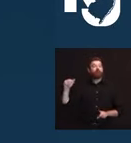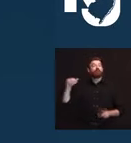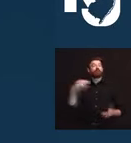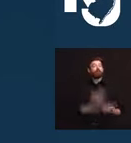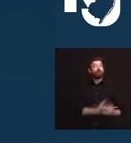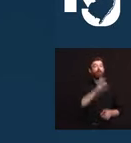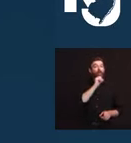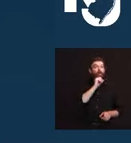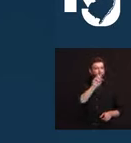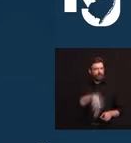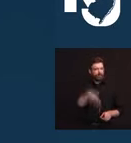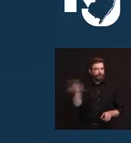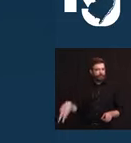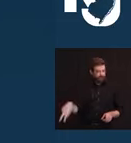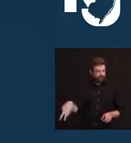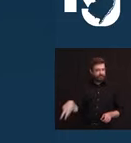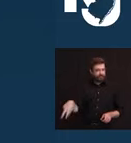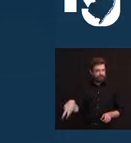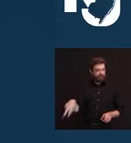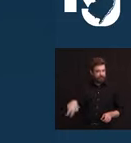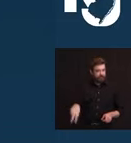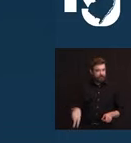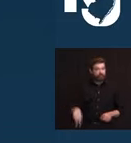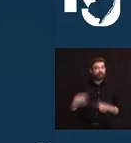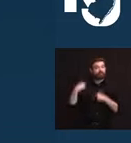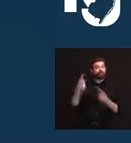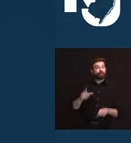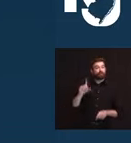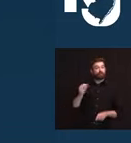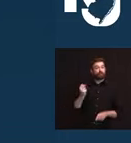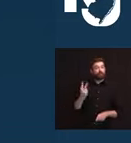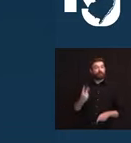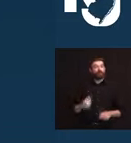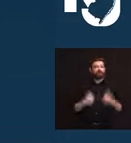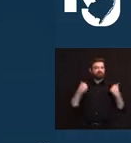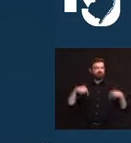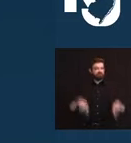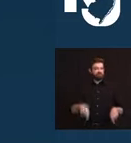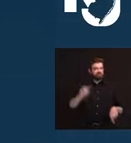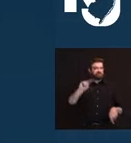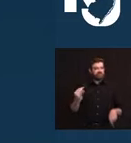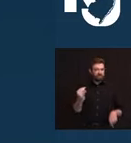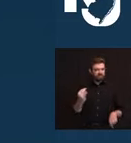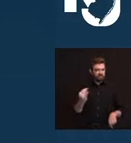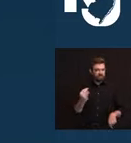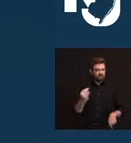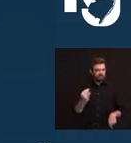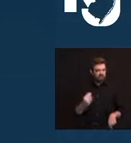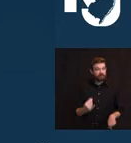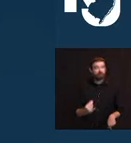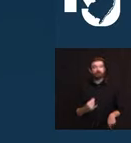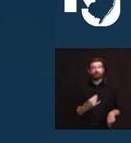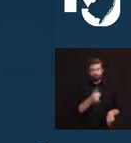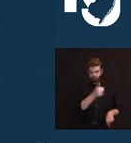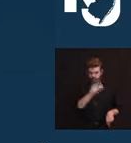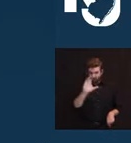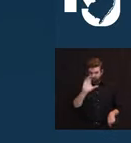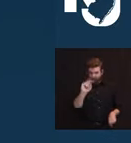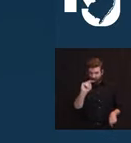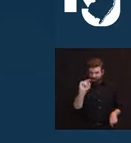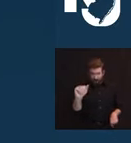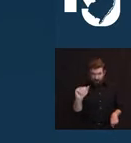since 2012. A certified nursing assistant, he was pursuing his degree in sociology and pre-nursing